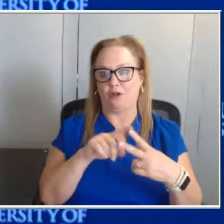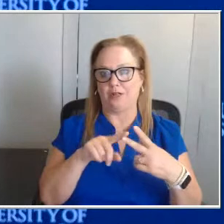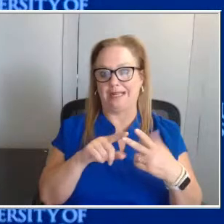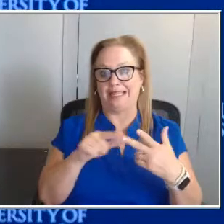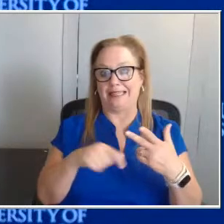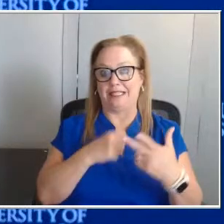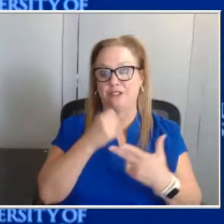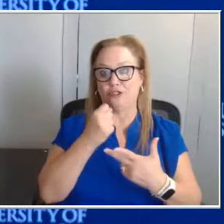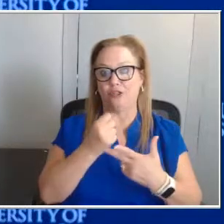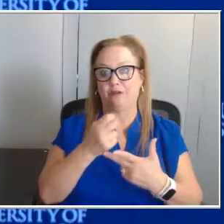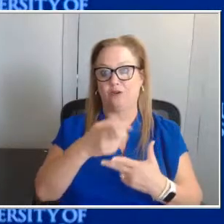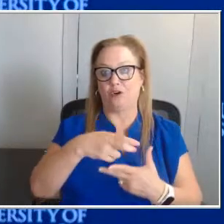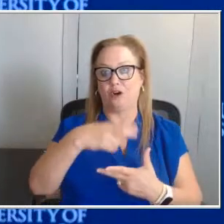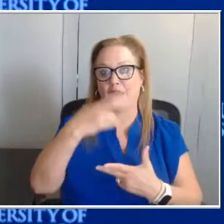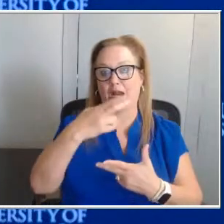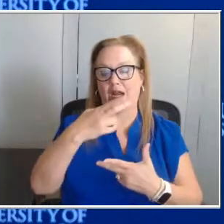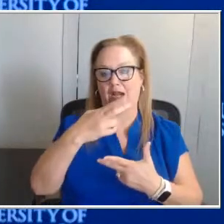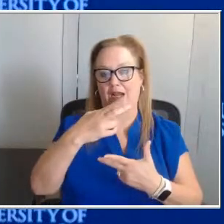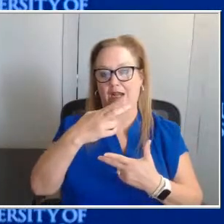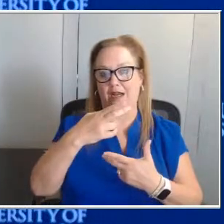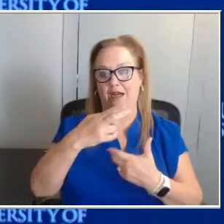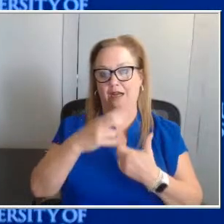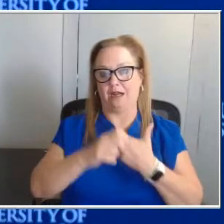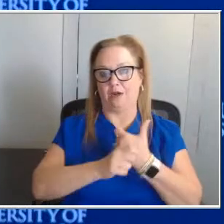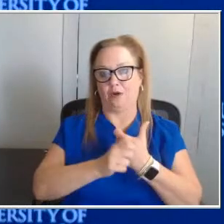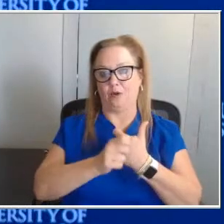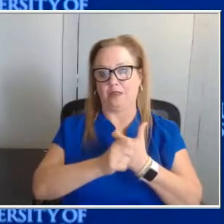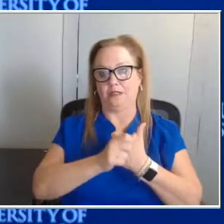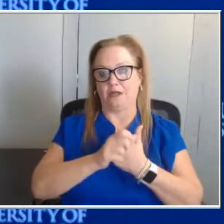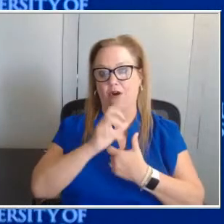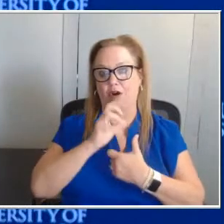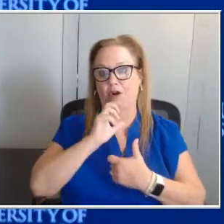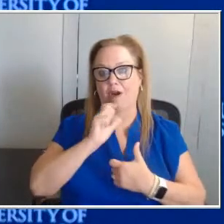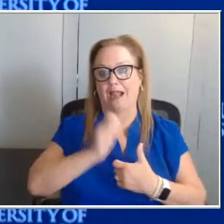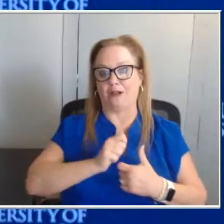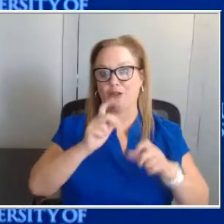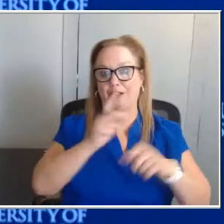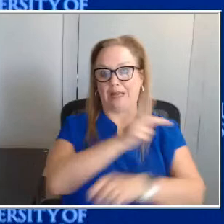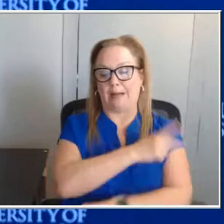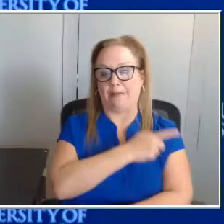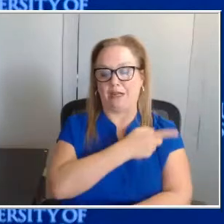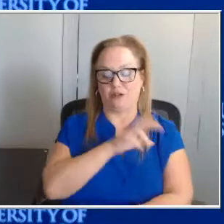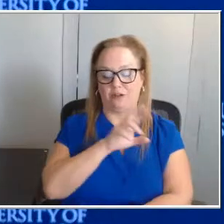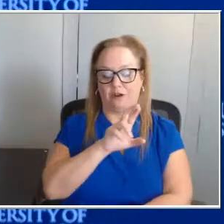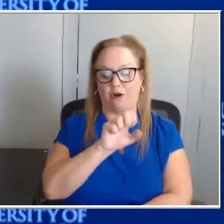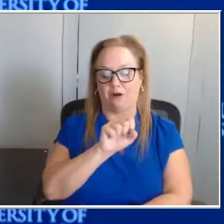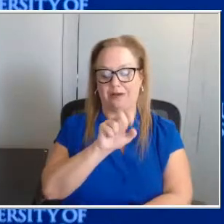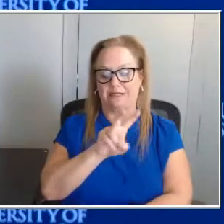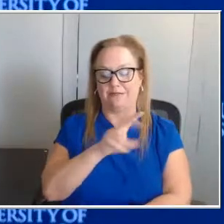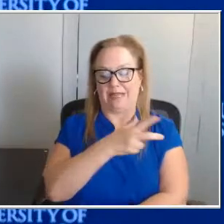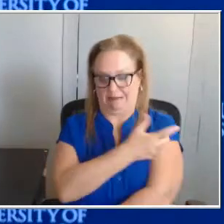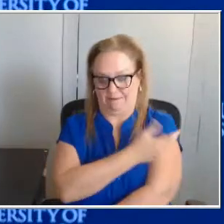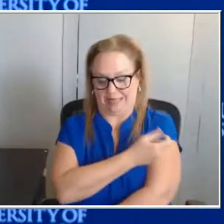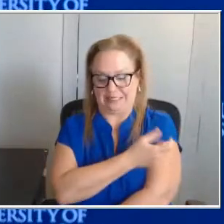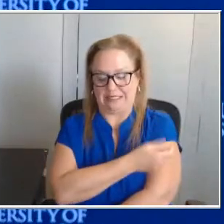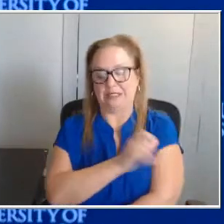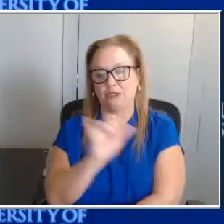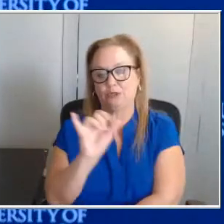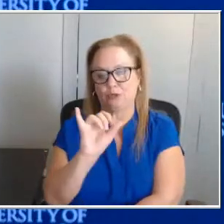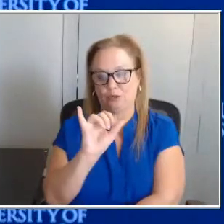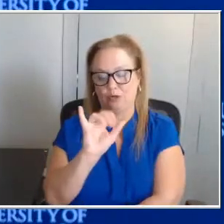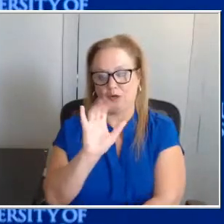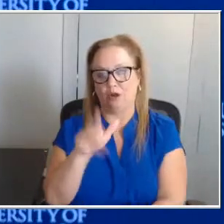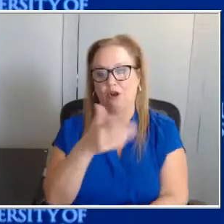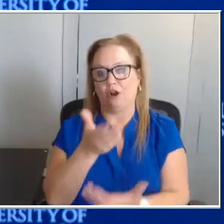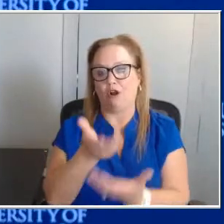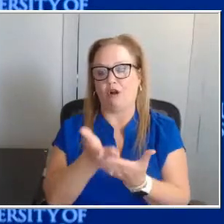those highest at risk, our elderly patients, we have the RSV vaccines available as well. All of those things,